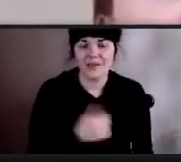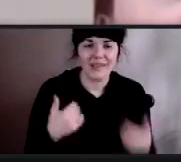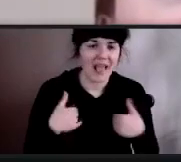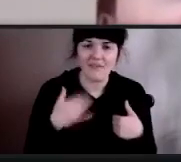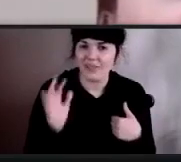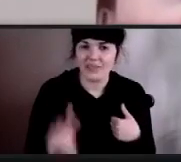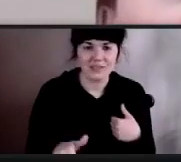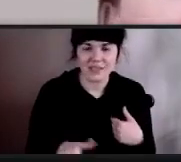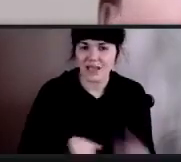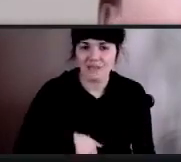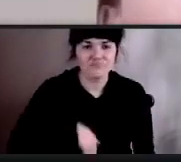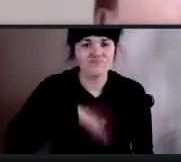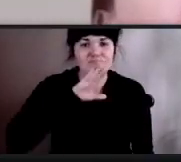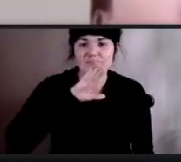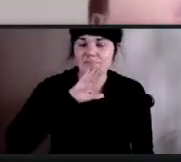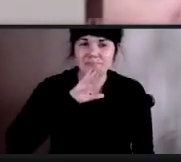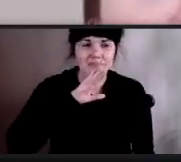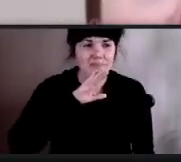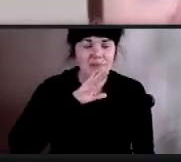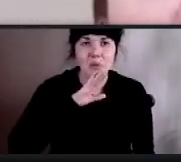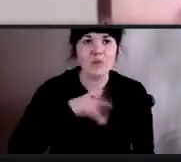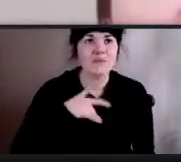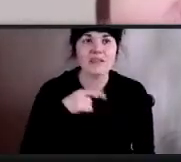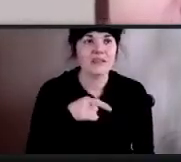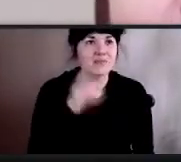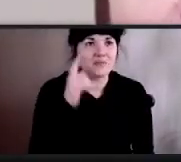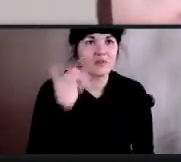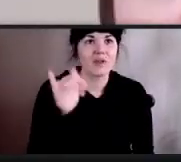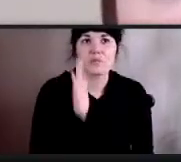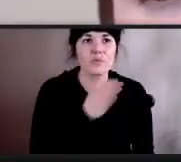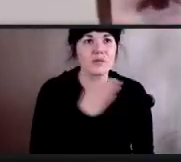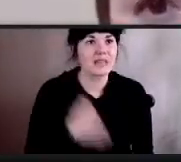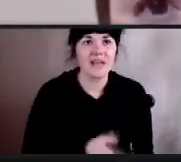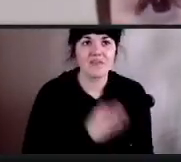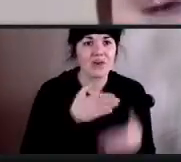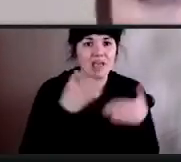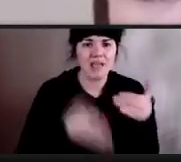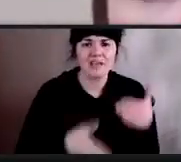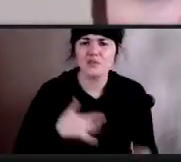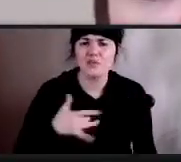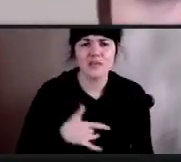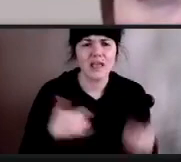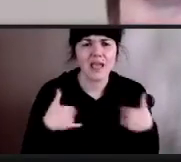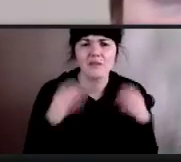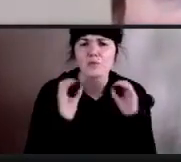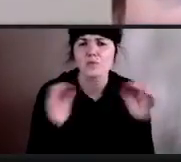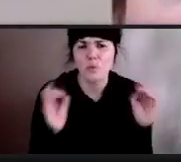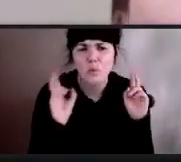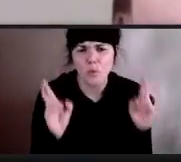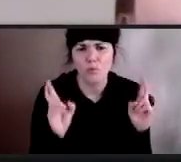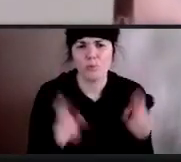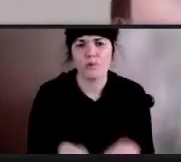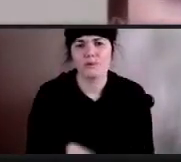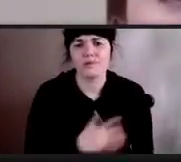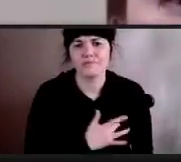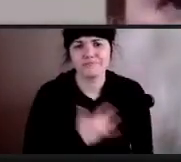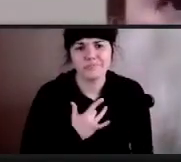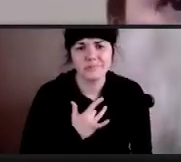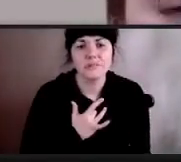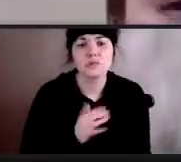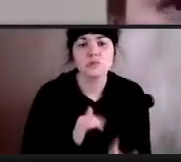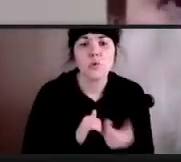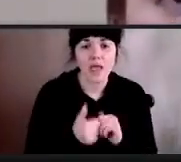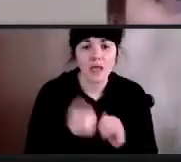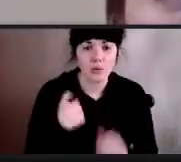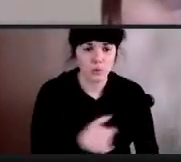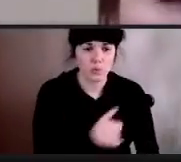like this feels like it's never going to end. What do we do? It's a sense of hopelessness. And so how do we get control back? How do we re-engage in a